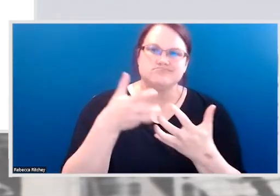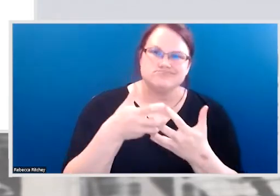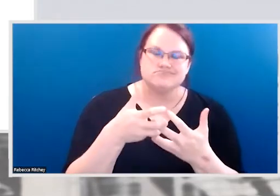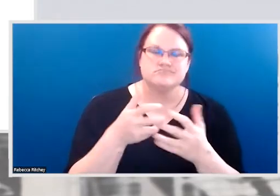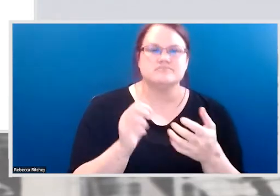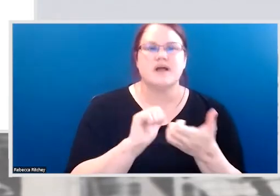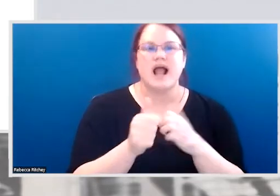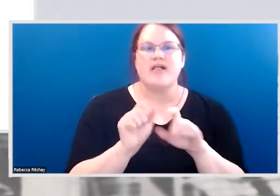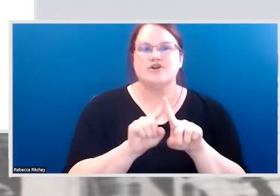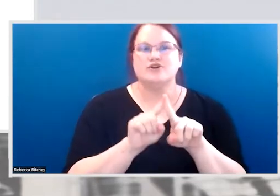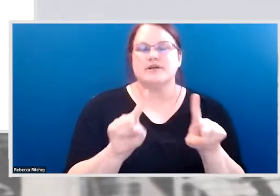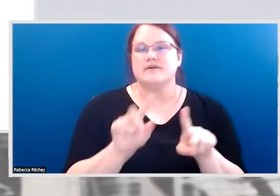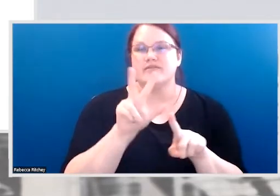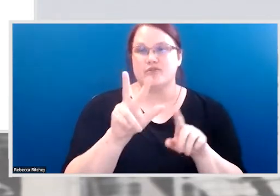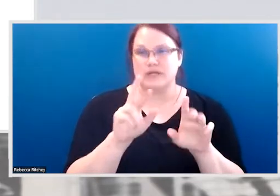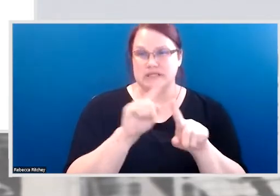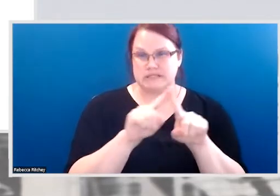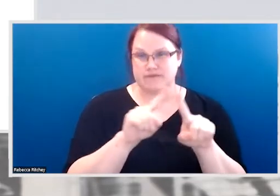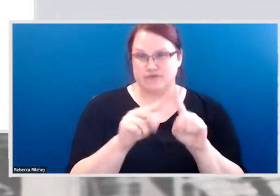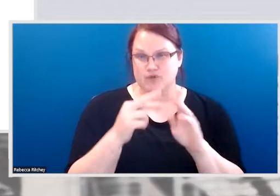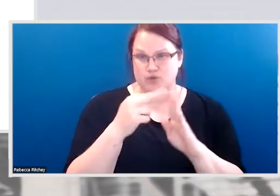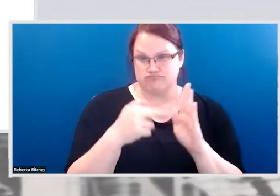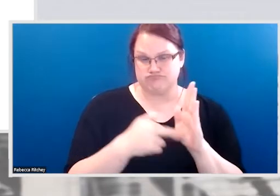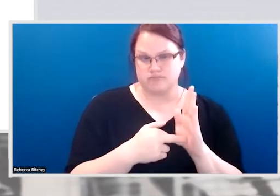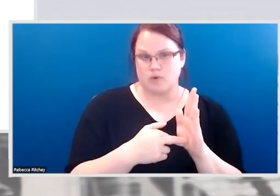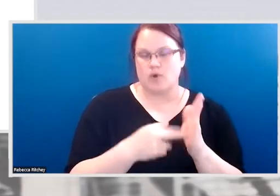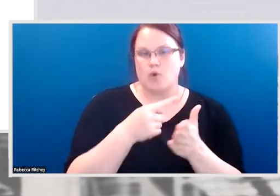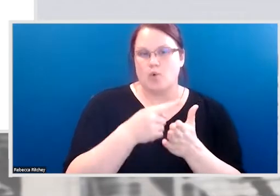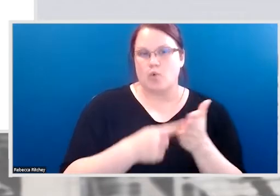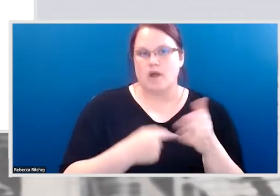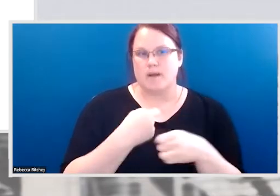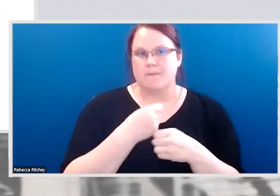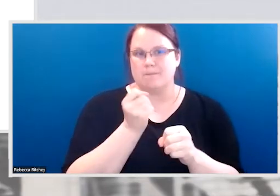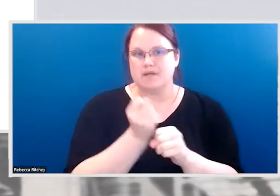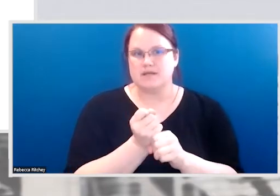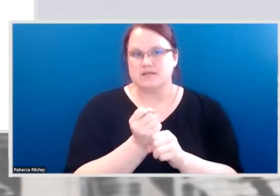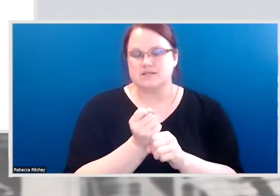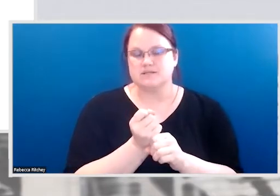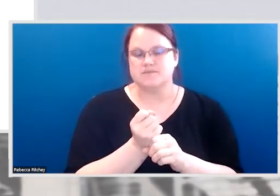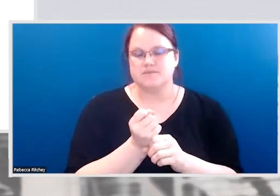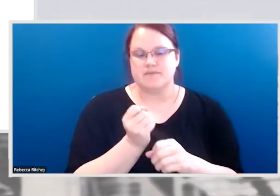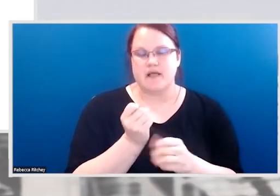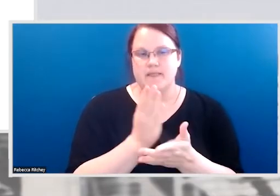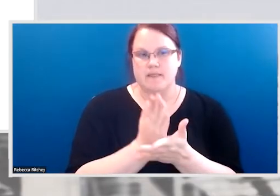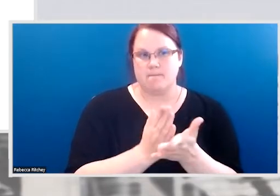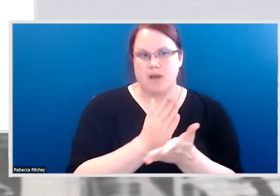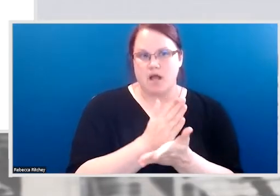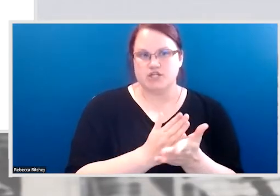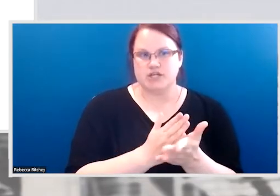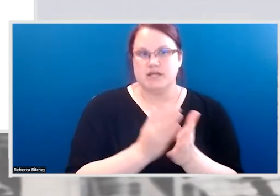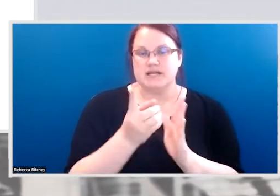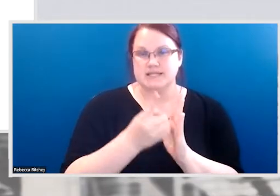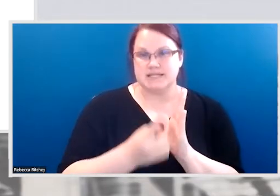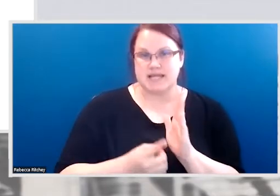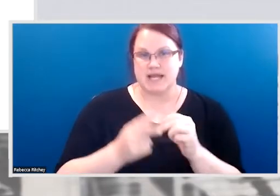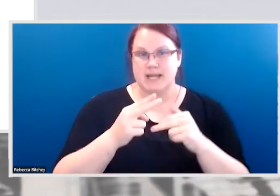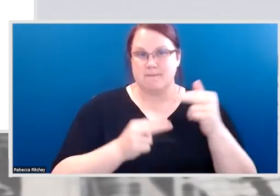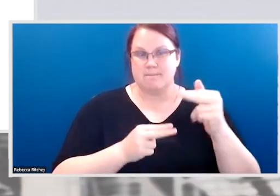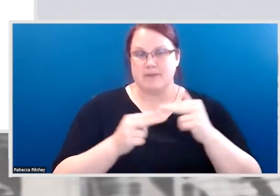There's kind of three core rules to what makes a capital project and what ends up in the capital budget. It's designing,